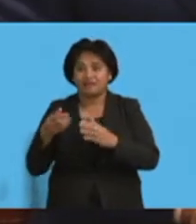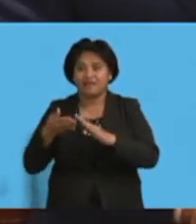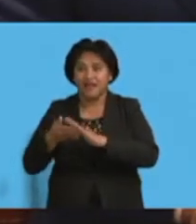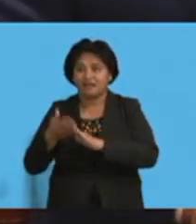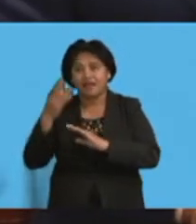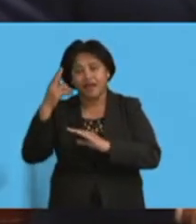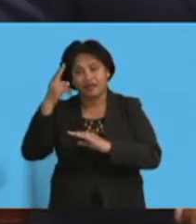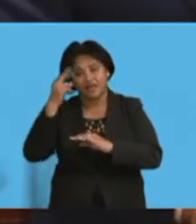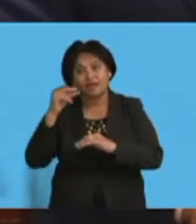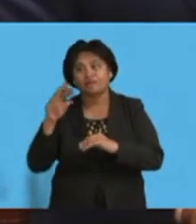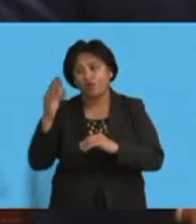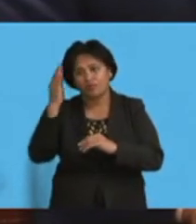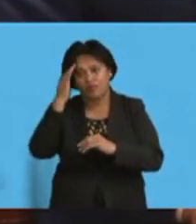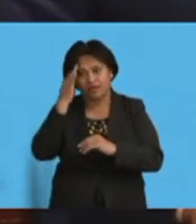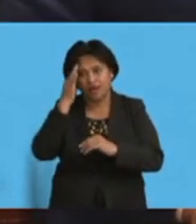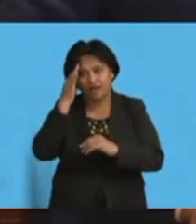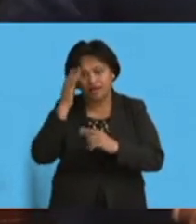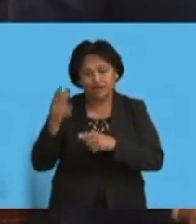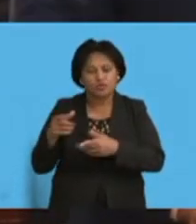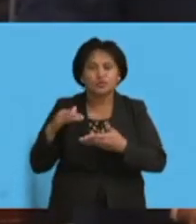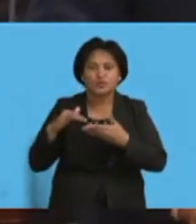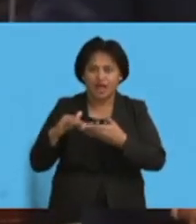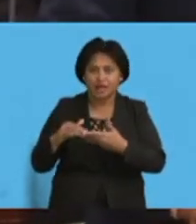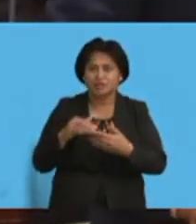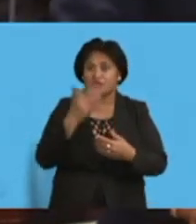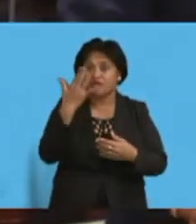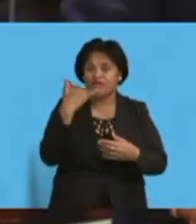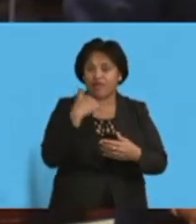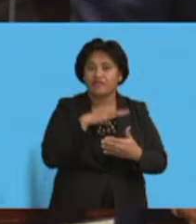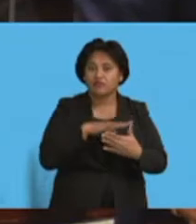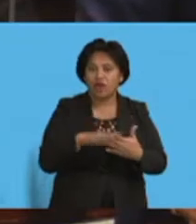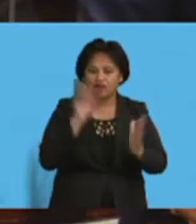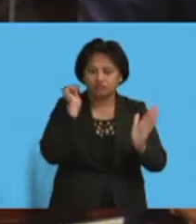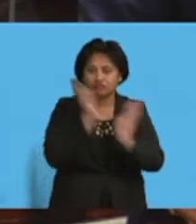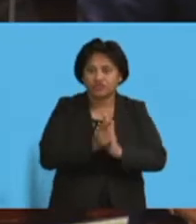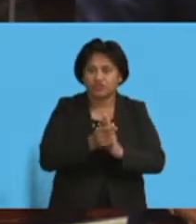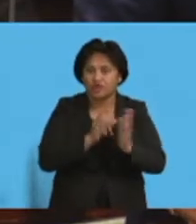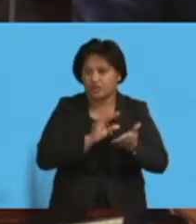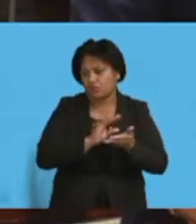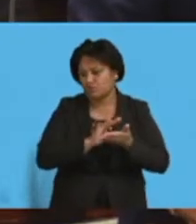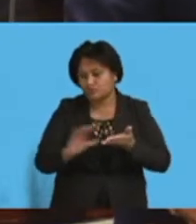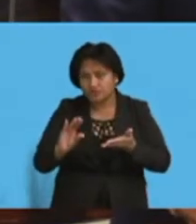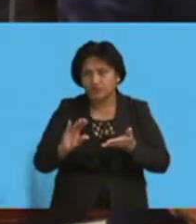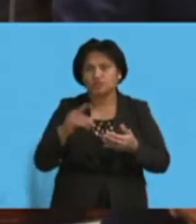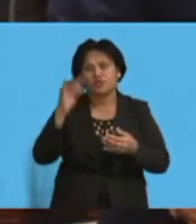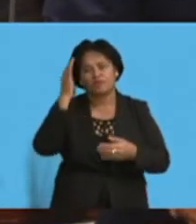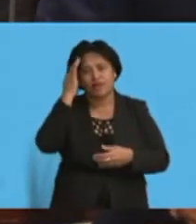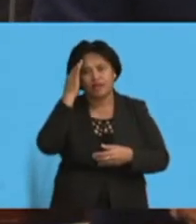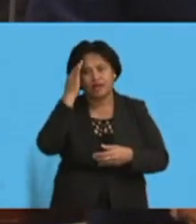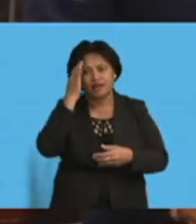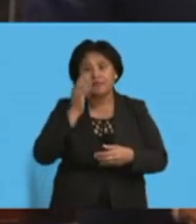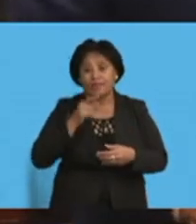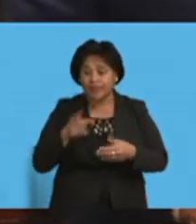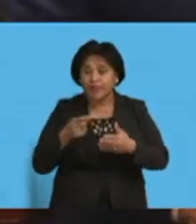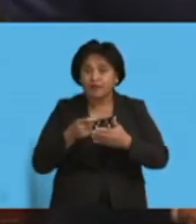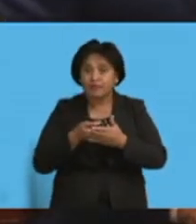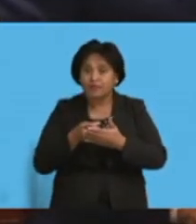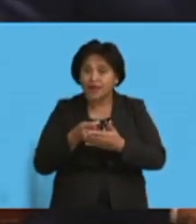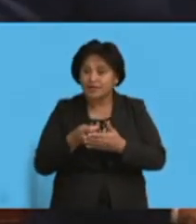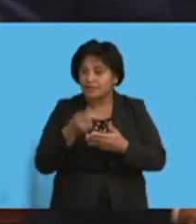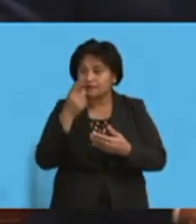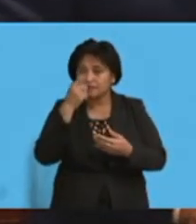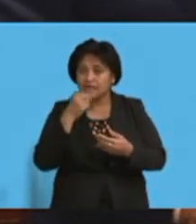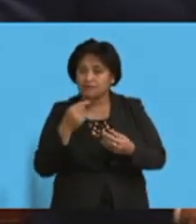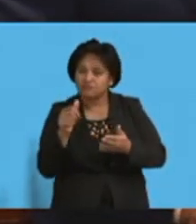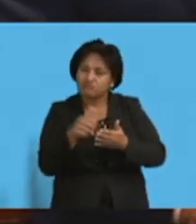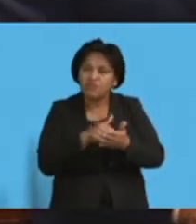Parenthood Assistance Payment. The first $500 will be available immediately to the mother, and those funds can go towards the purchase of whatever is